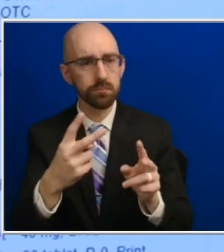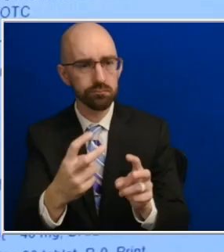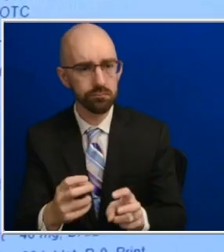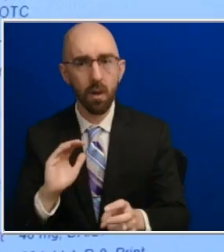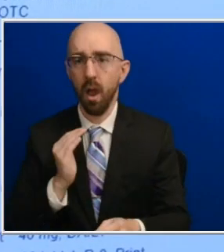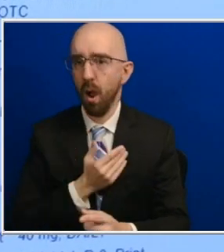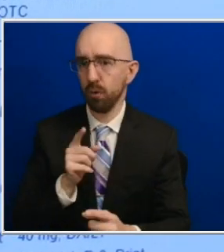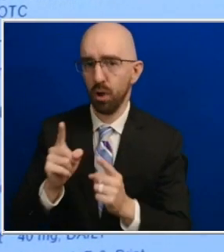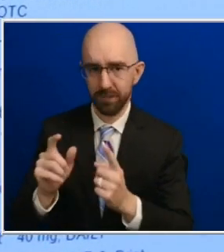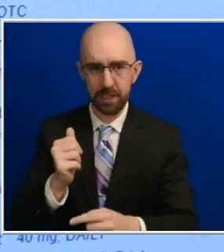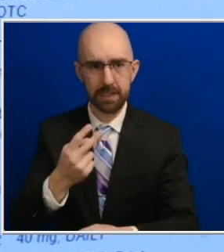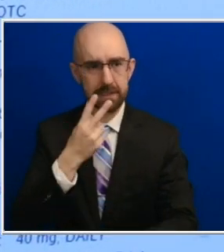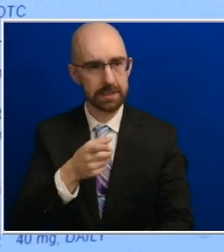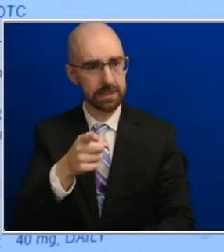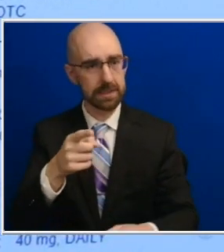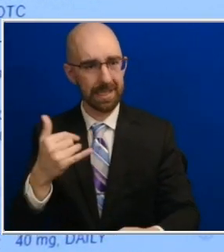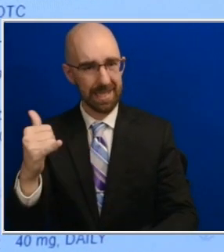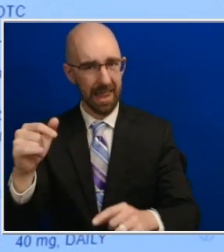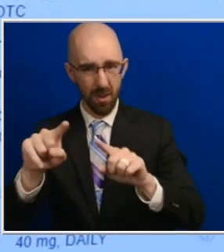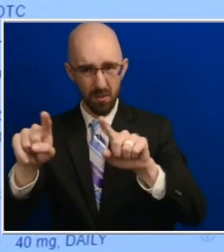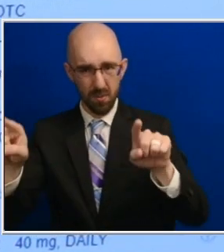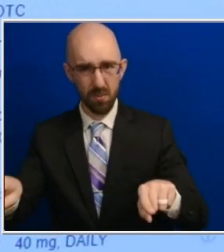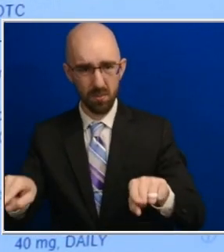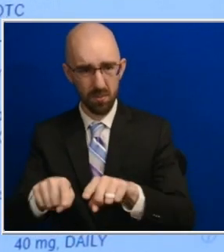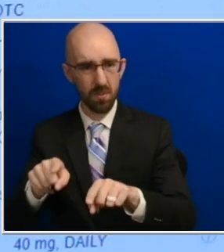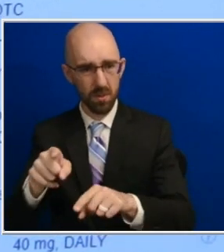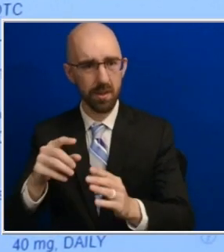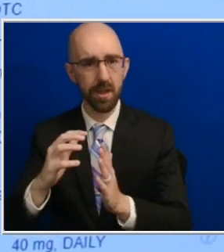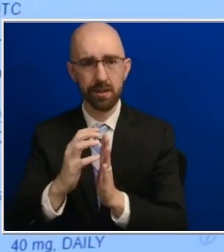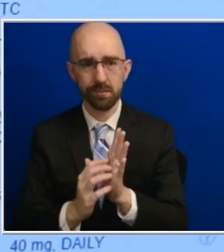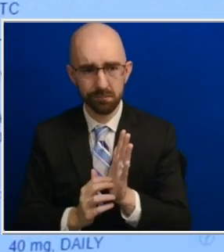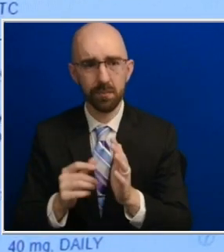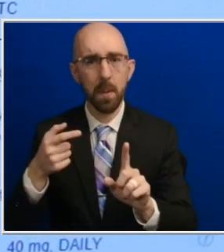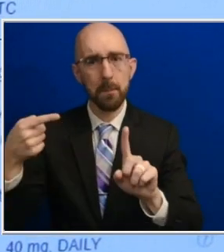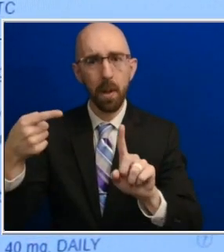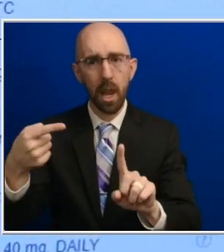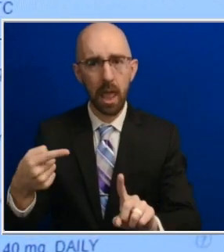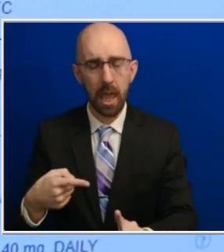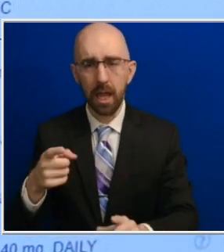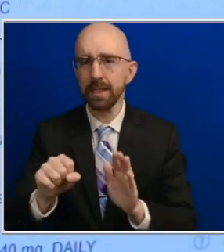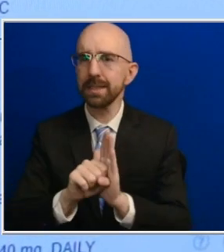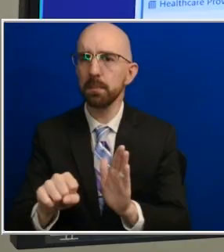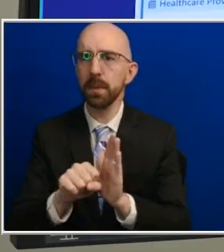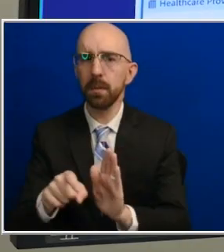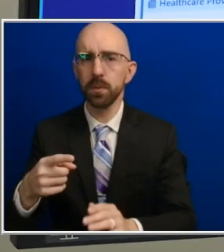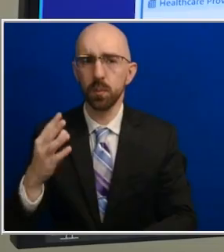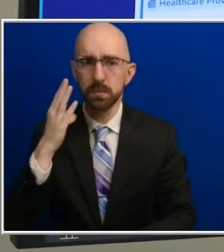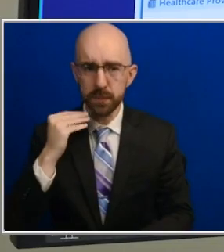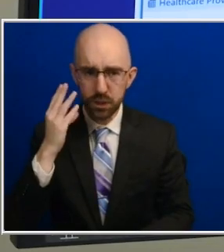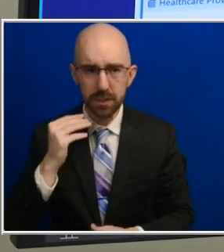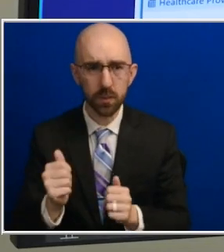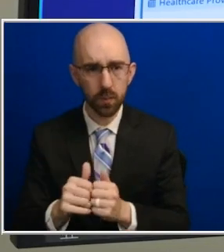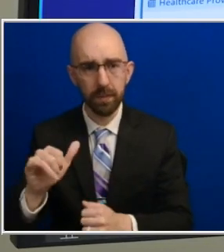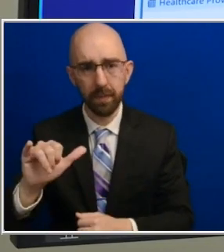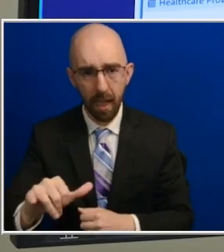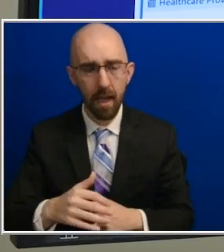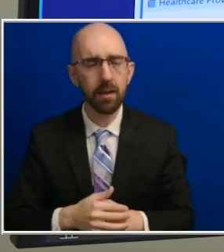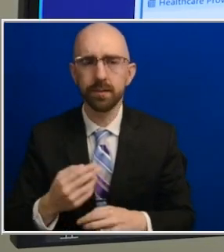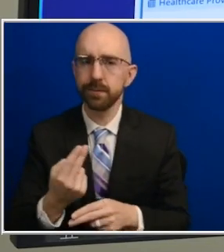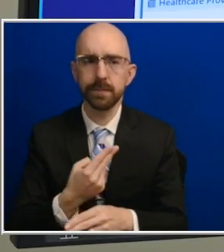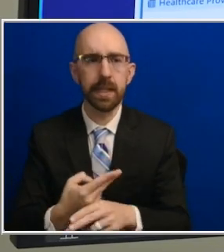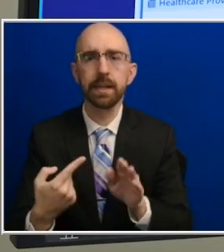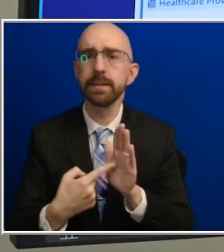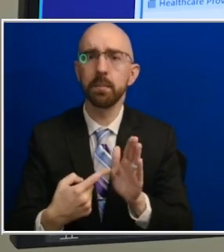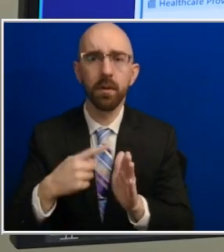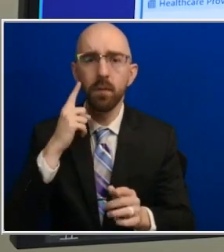can see right jaw pain, different joint symptoms. It bullets or highlights the symptoms that you had that went along with that. And just as an example for our conversation, you said it